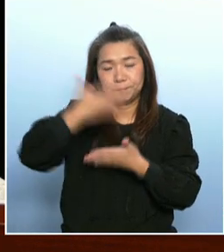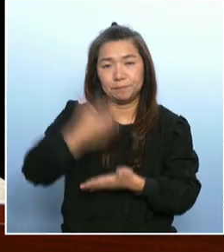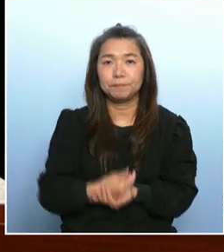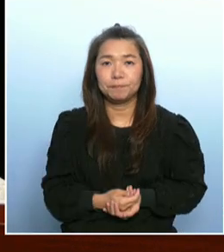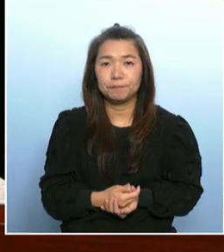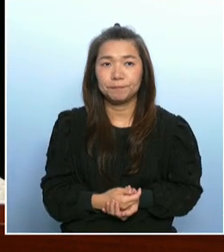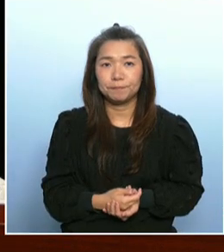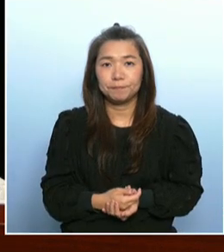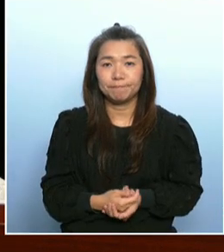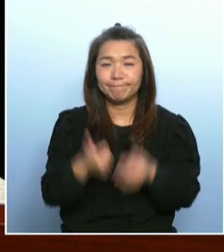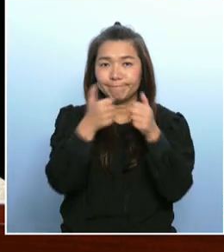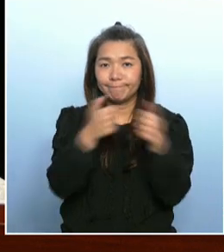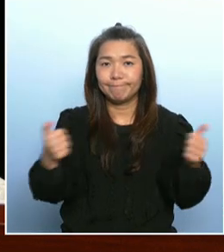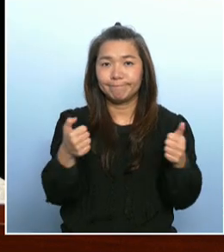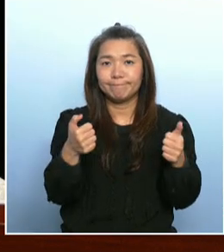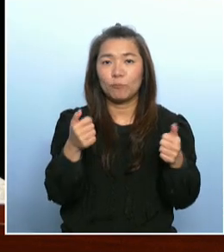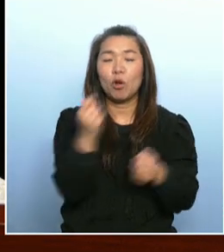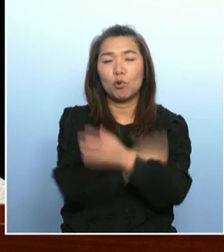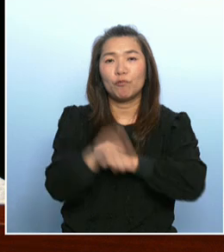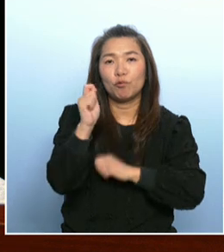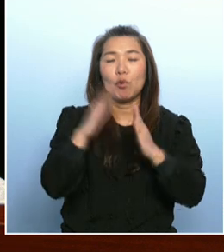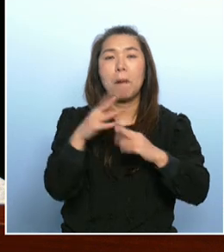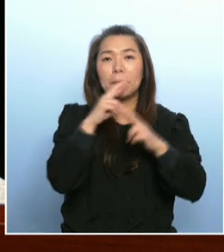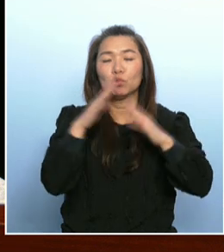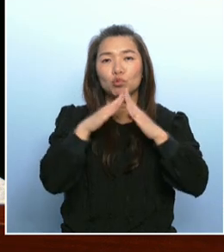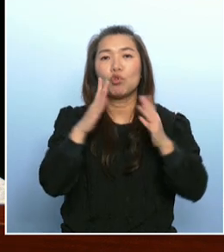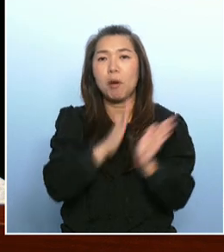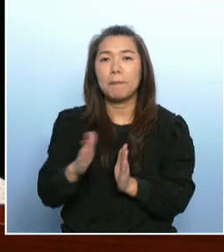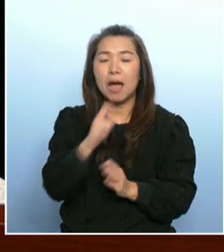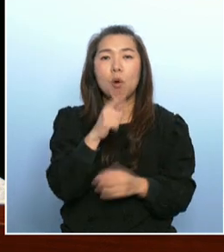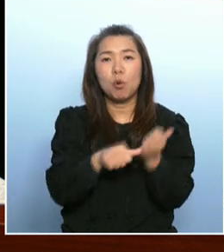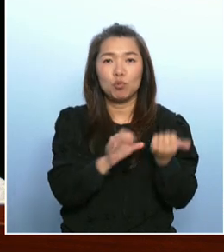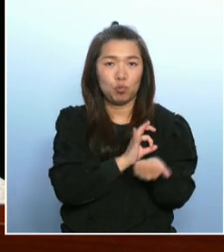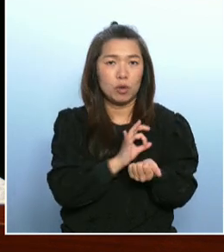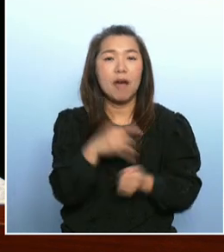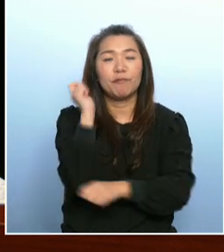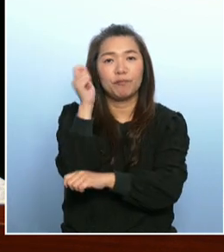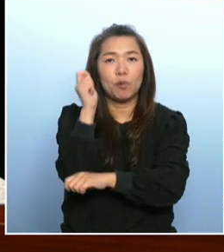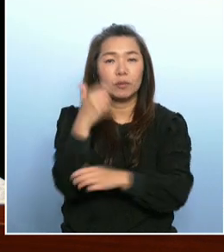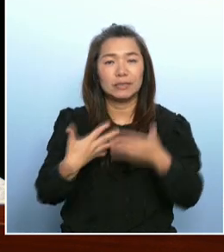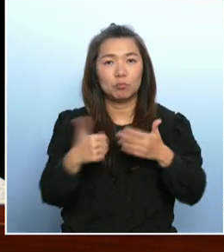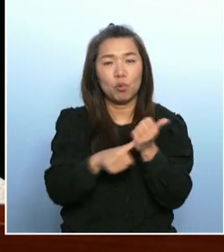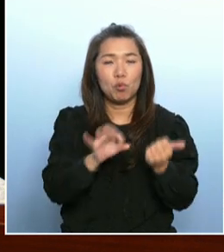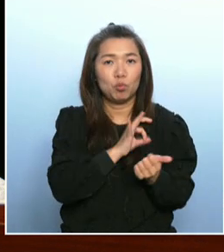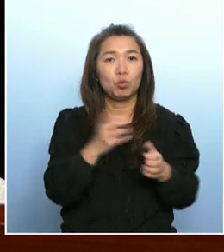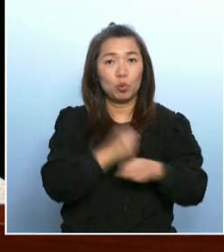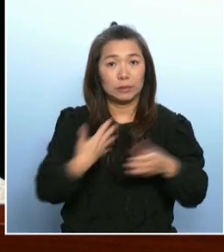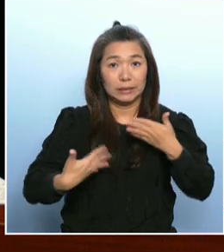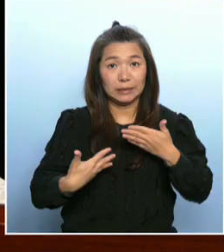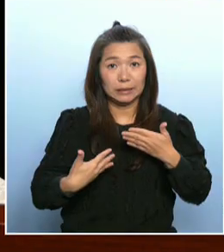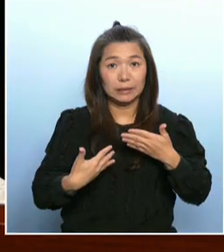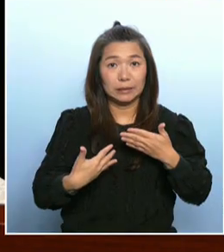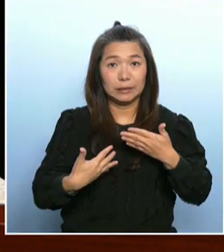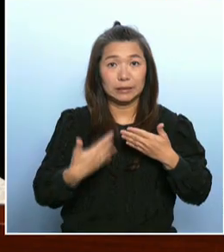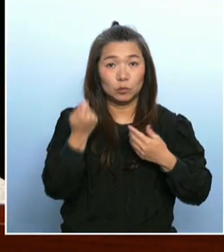Integrated Rehabilitation Services Complex. I thank the arrangement of the administration and the secretariat. The panel on